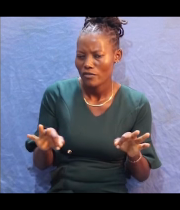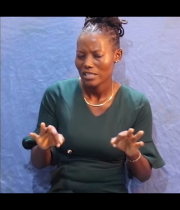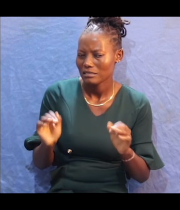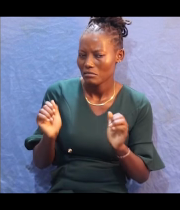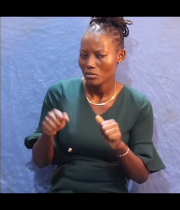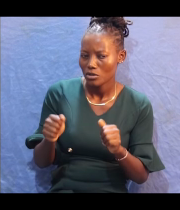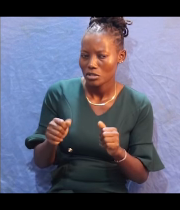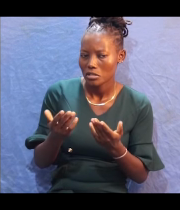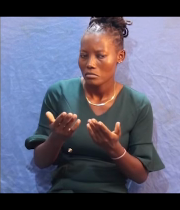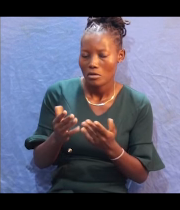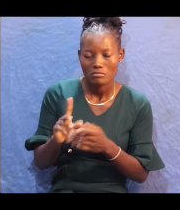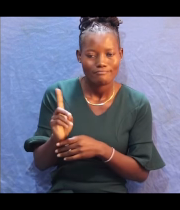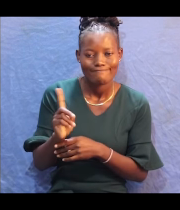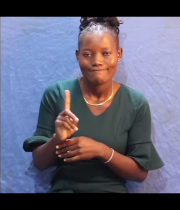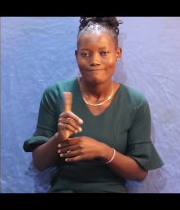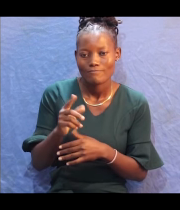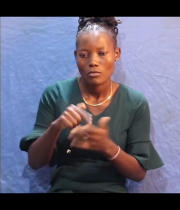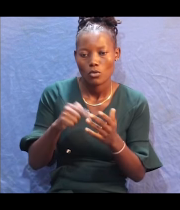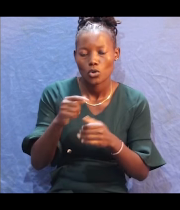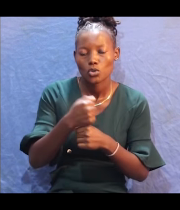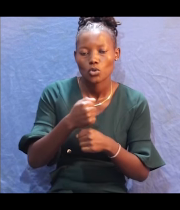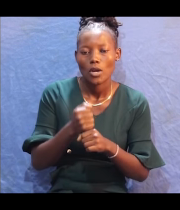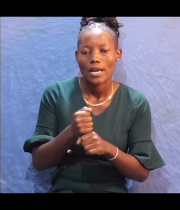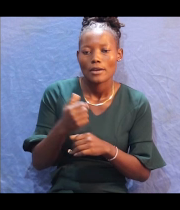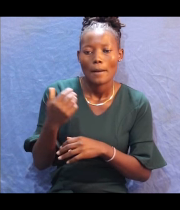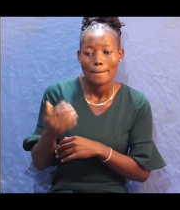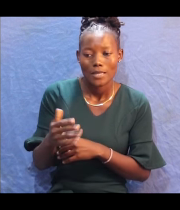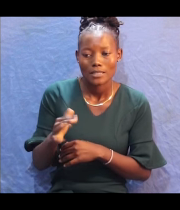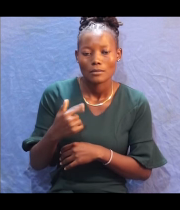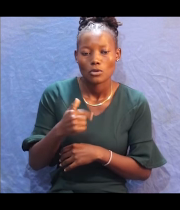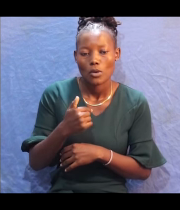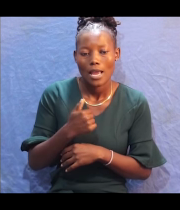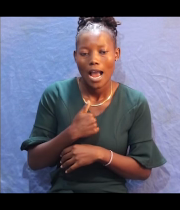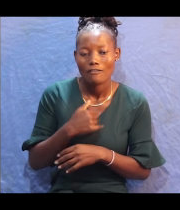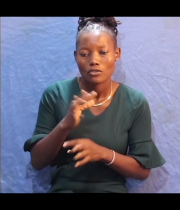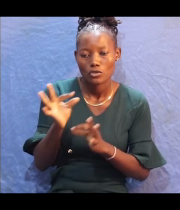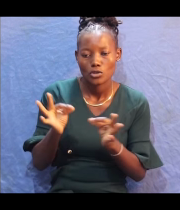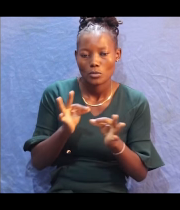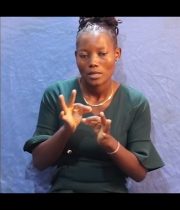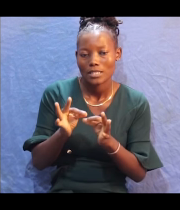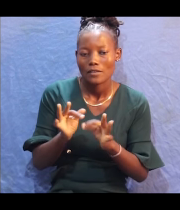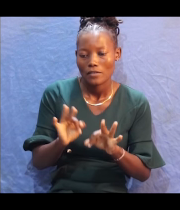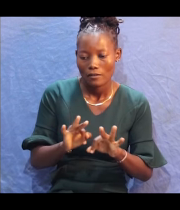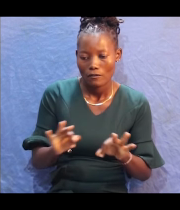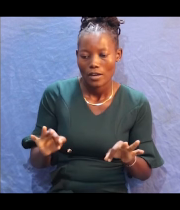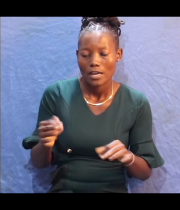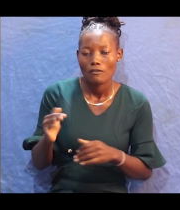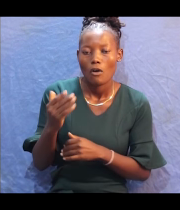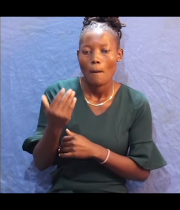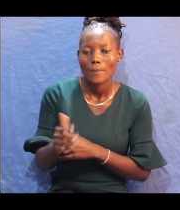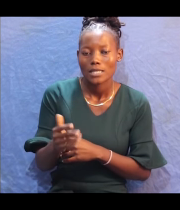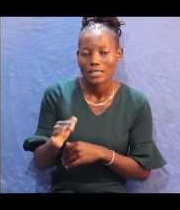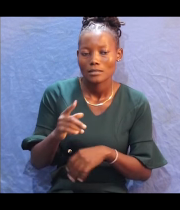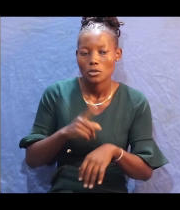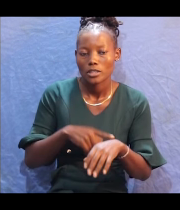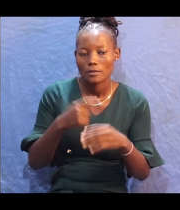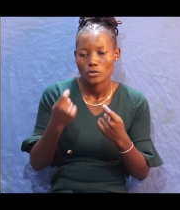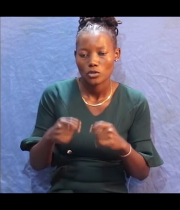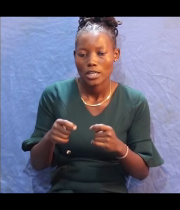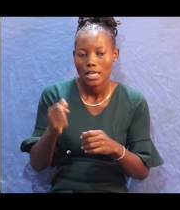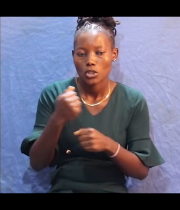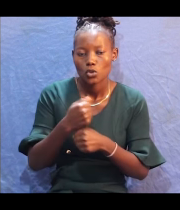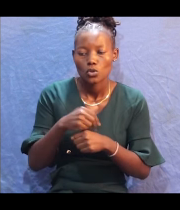to be better in what you're doing, meaning in basketball. So you have to have the specific infrastructure when you're trying to do